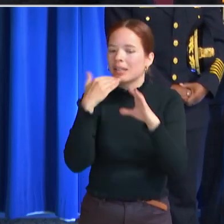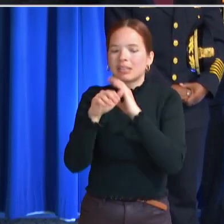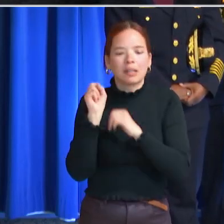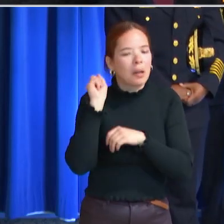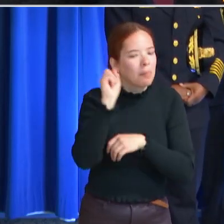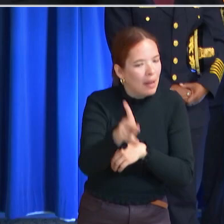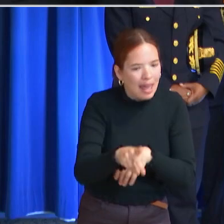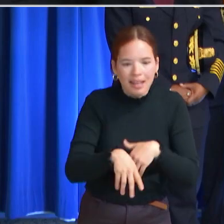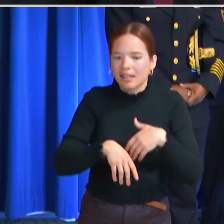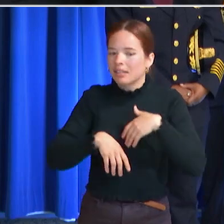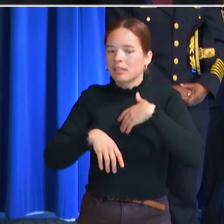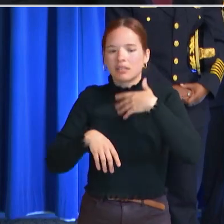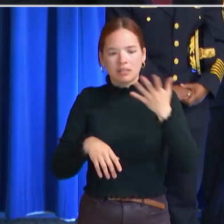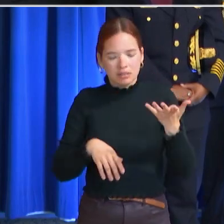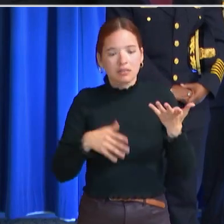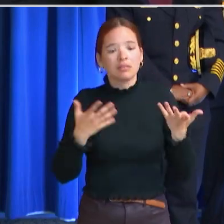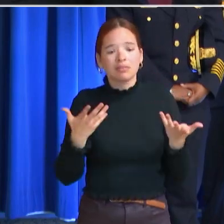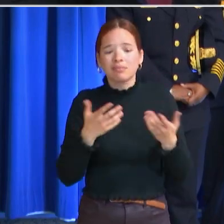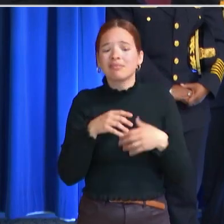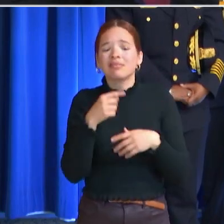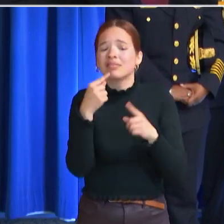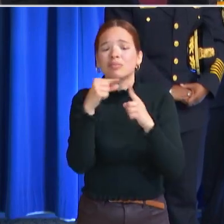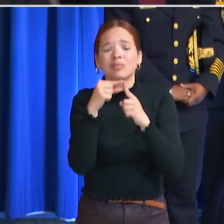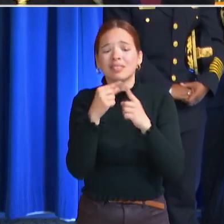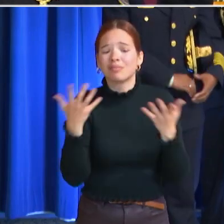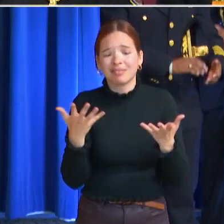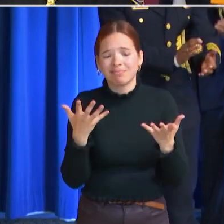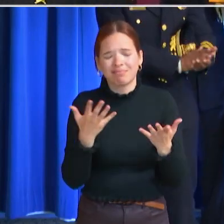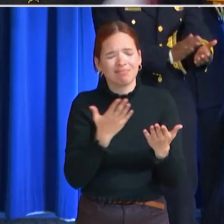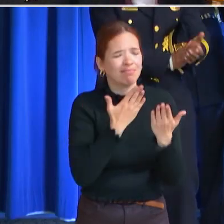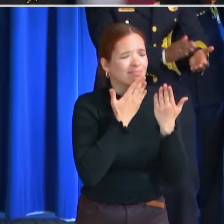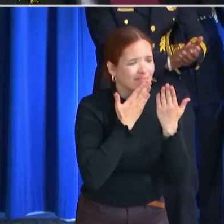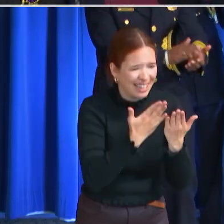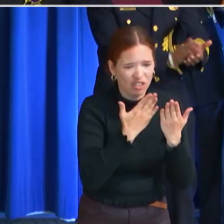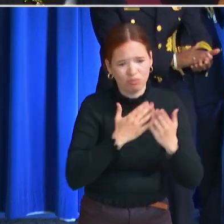just 2 words to say thank you. Thanks, Chief. All right.